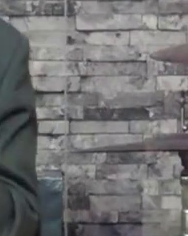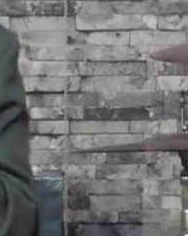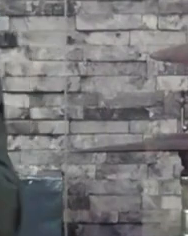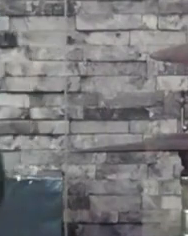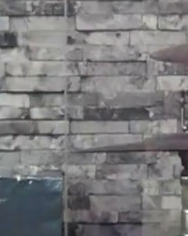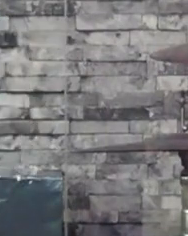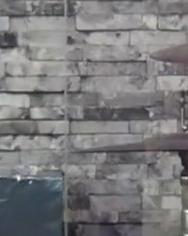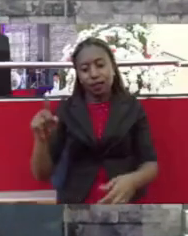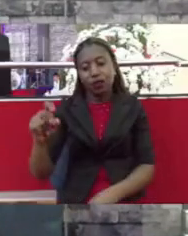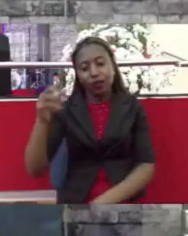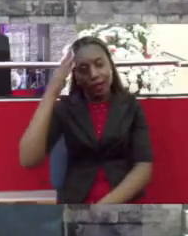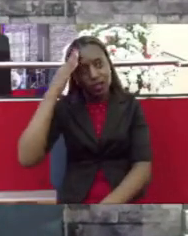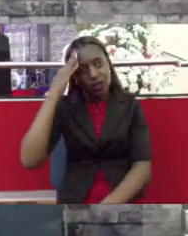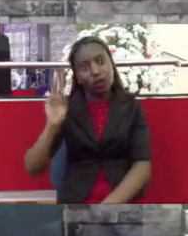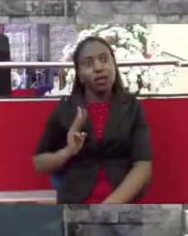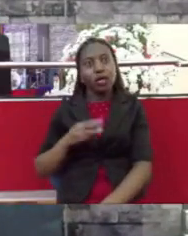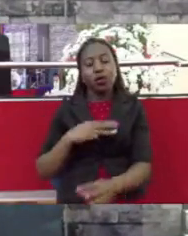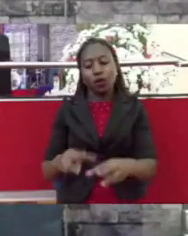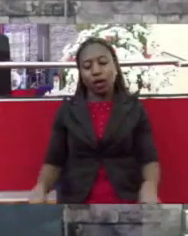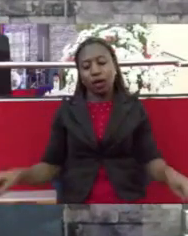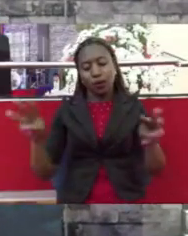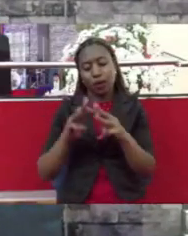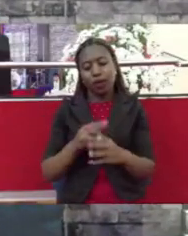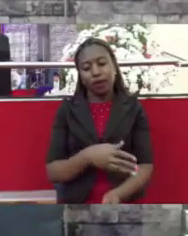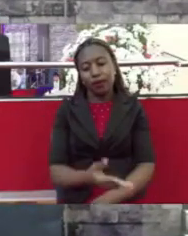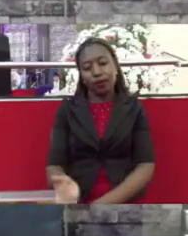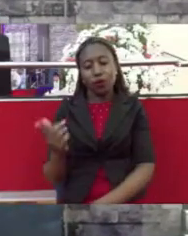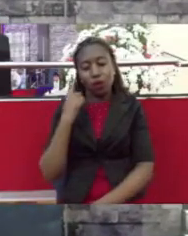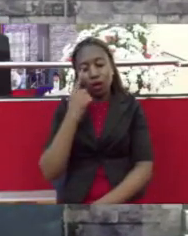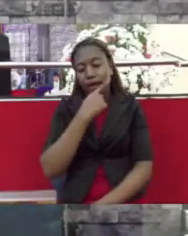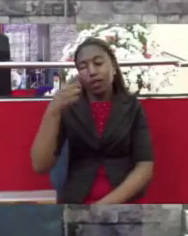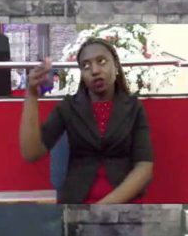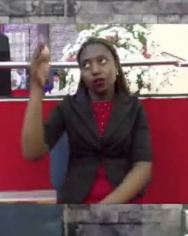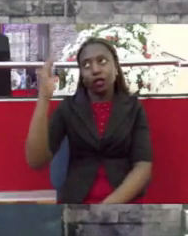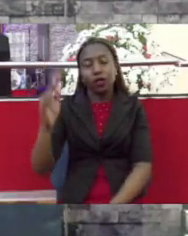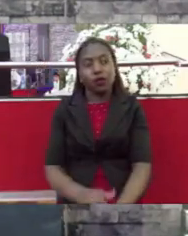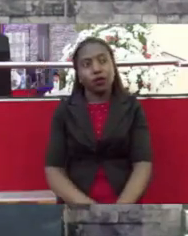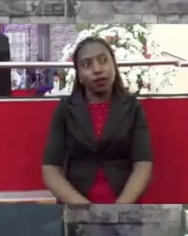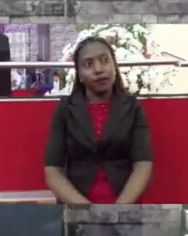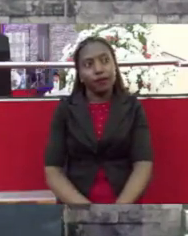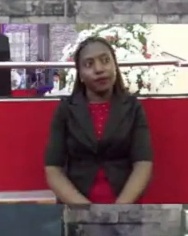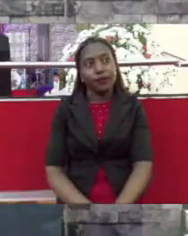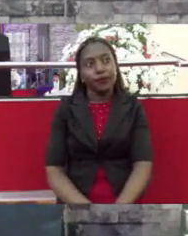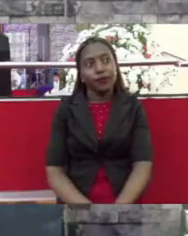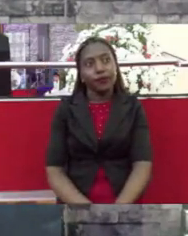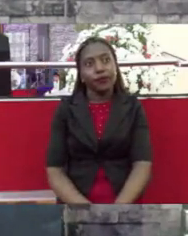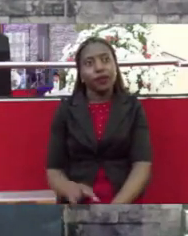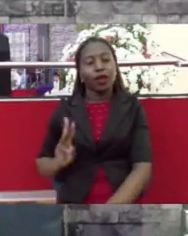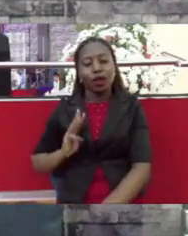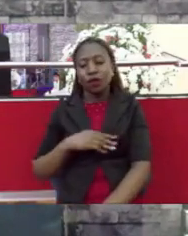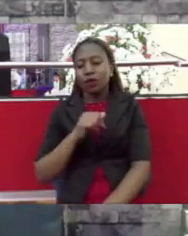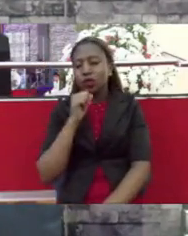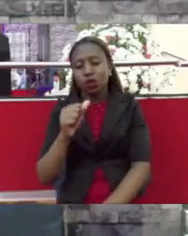know is that we are valuable in the sight of God. Lazima tujue kwamba sisi ni wa maana machoni pa Mungu. We should not let anyone put